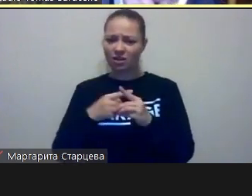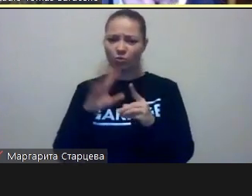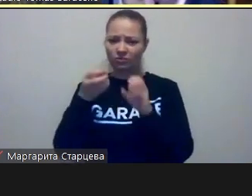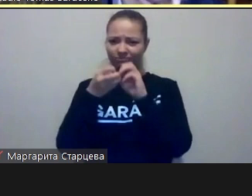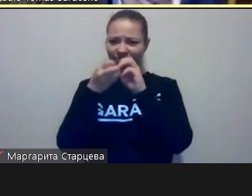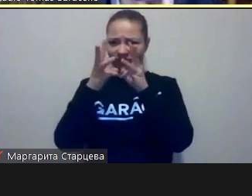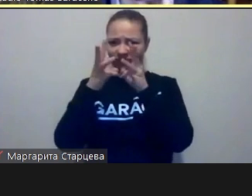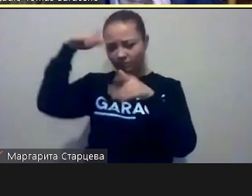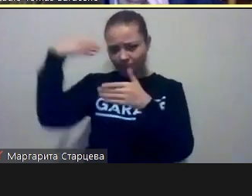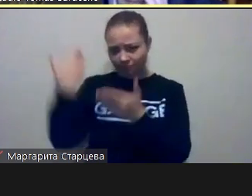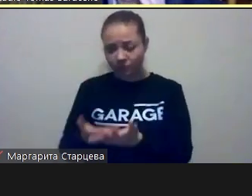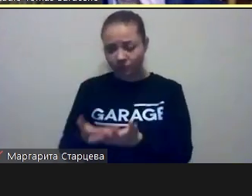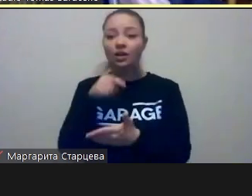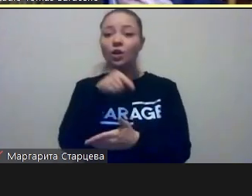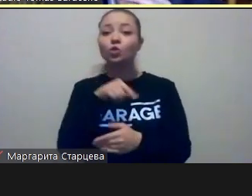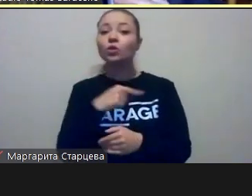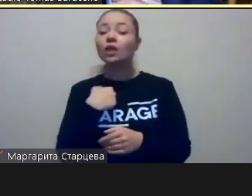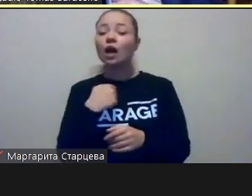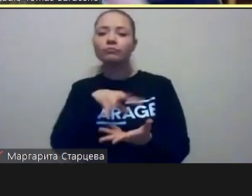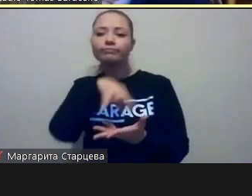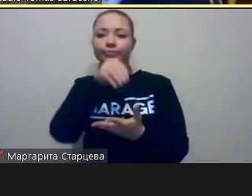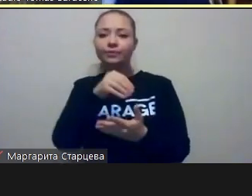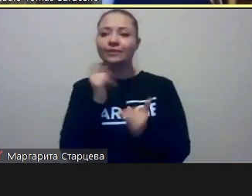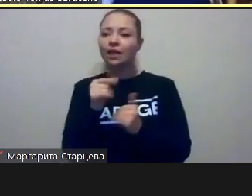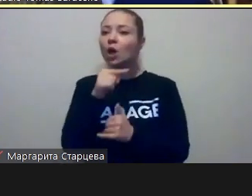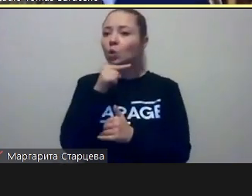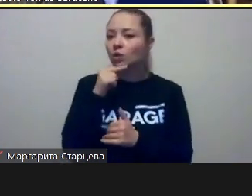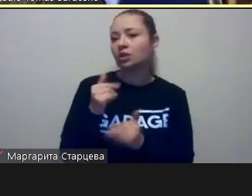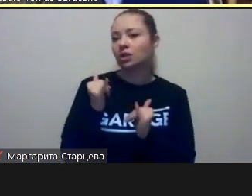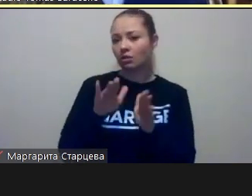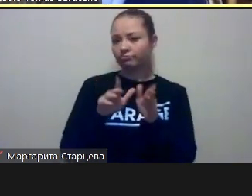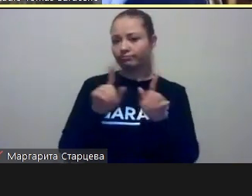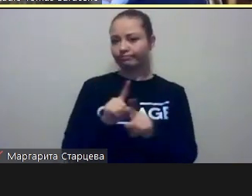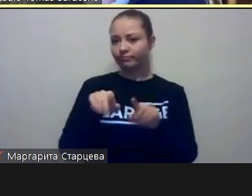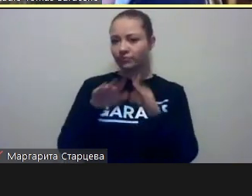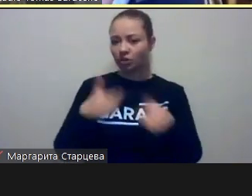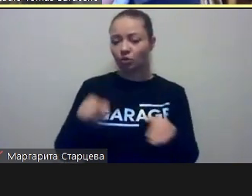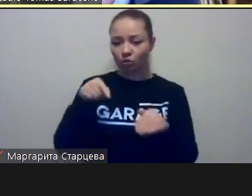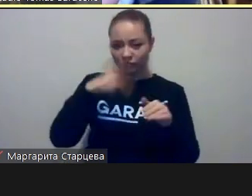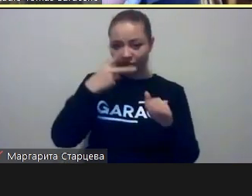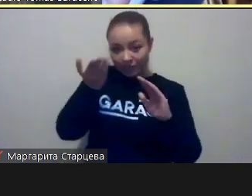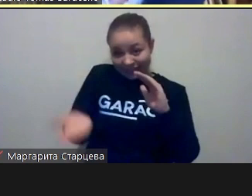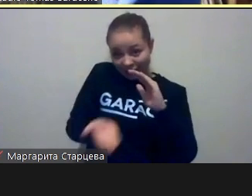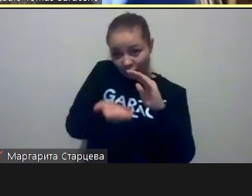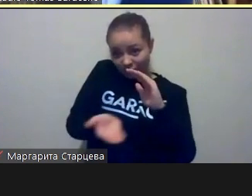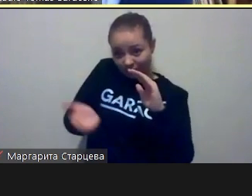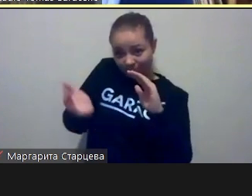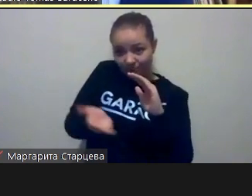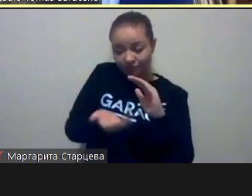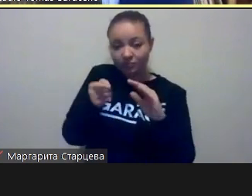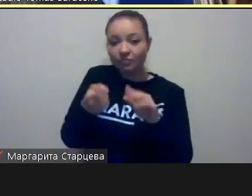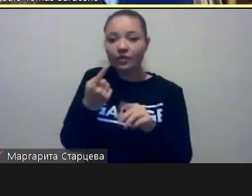thanks to this collaboration, this one. The lower part that you see is made of ETFE, which